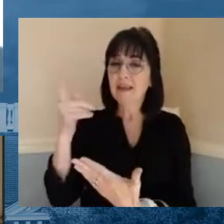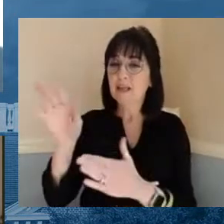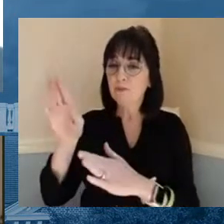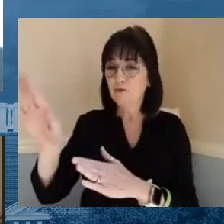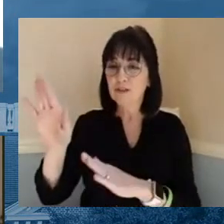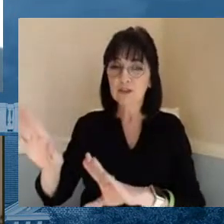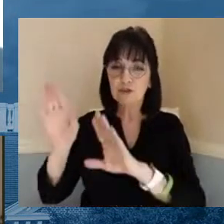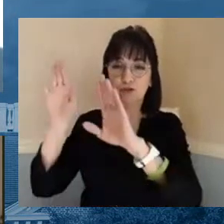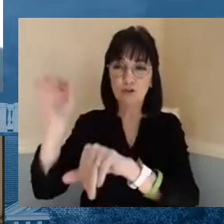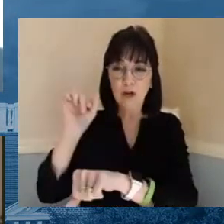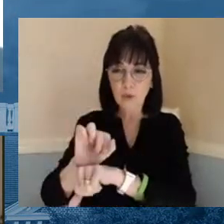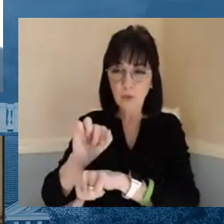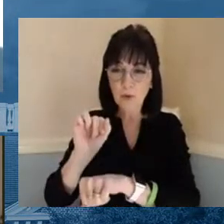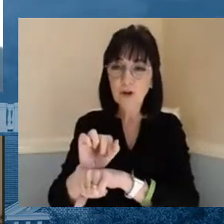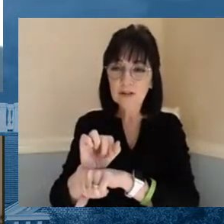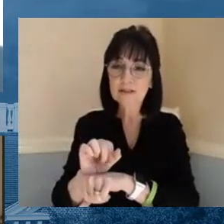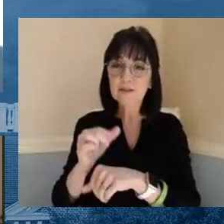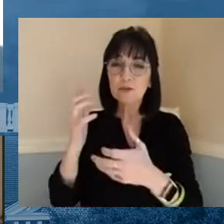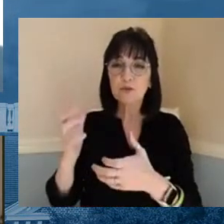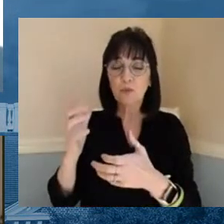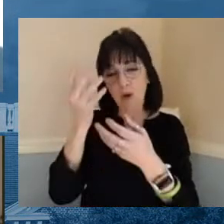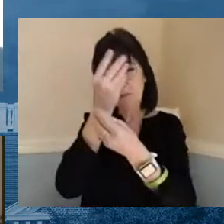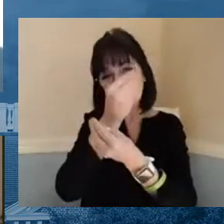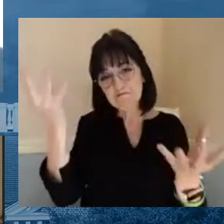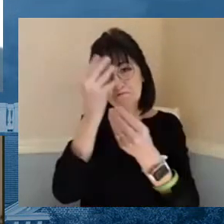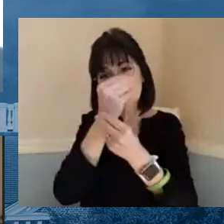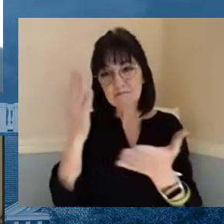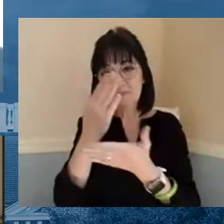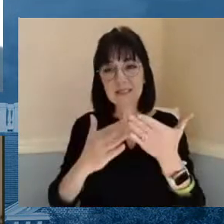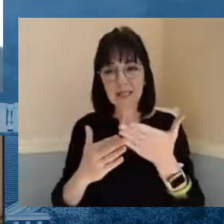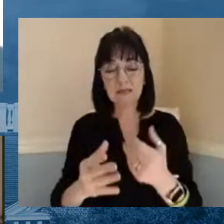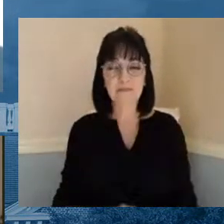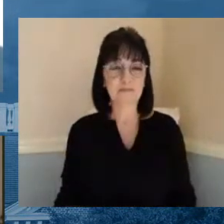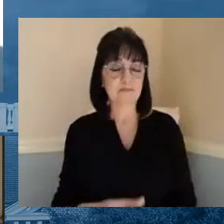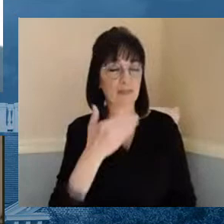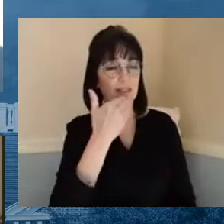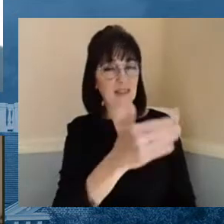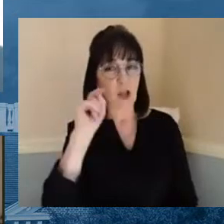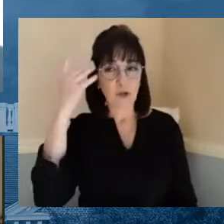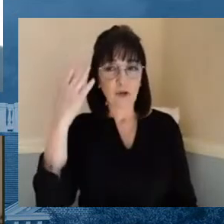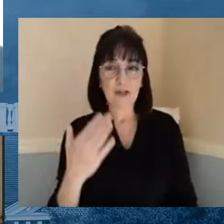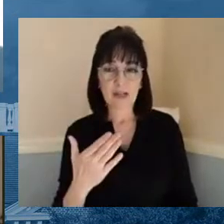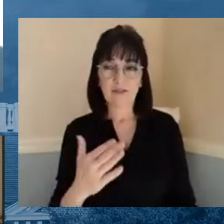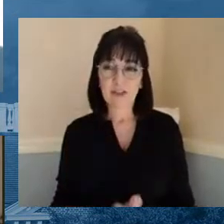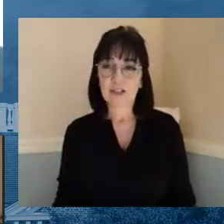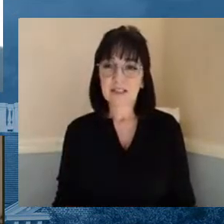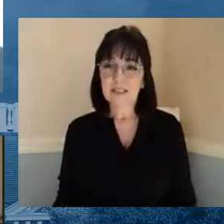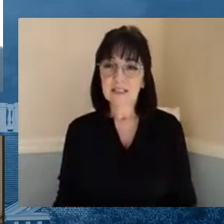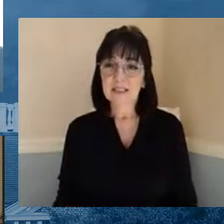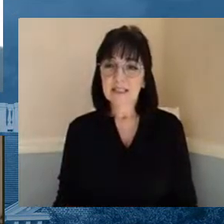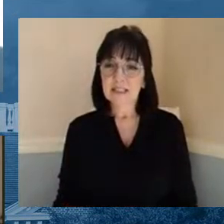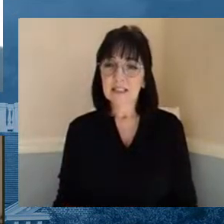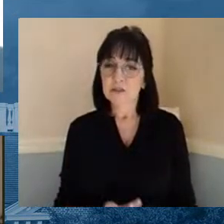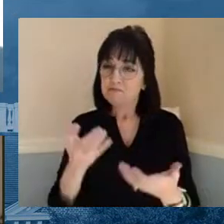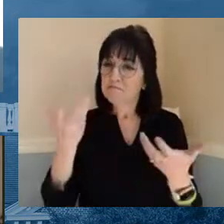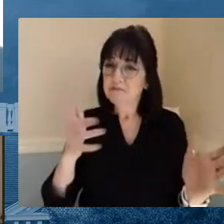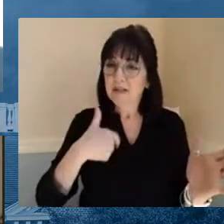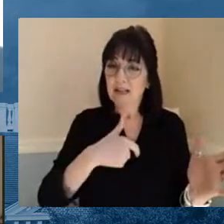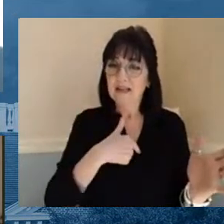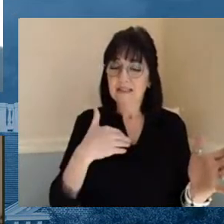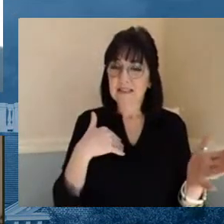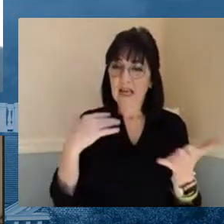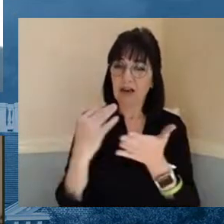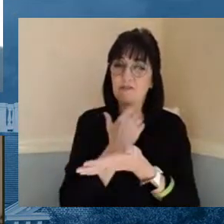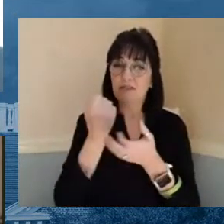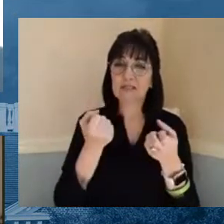ask him now to share some thoughts with us. Well, thank you, Governor, for allowing us to have the opportunity to spend a